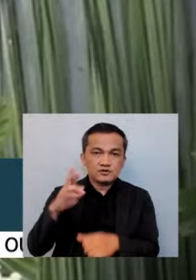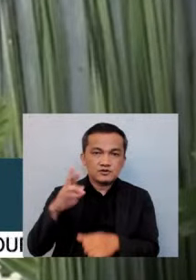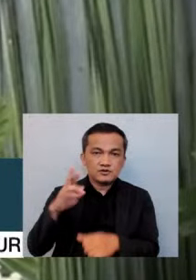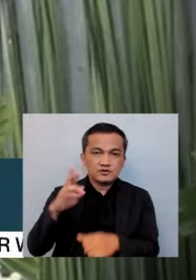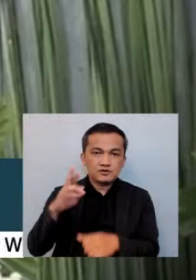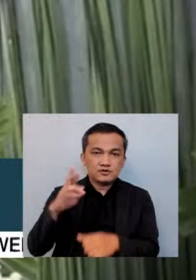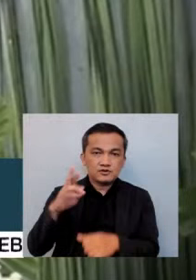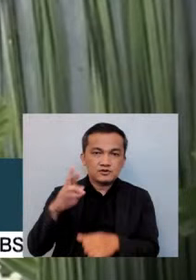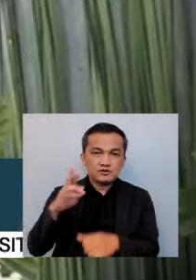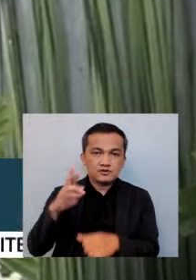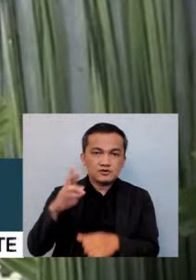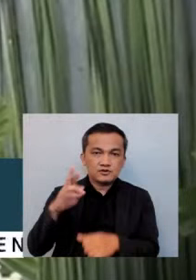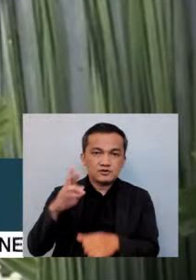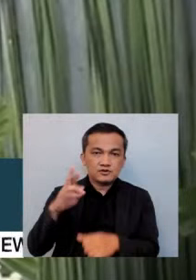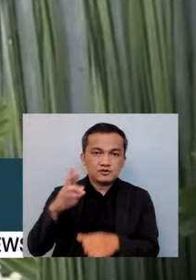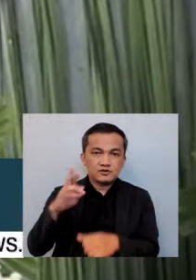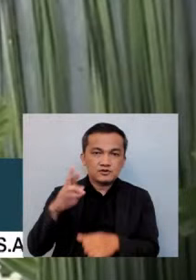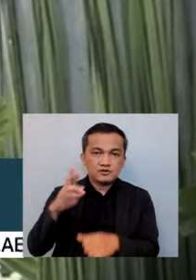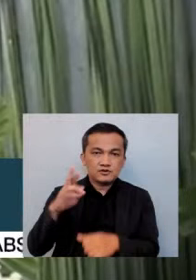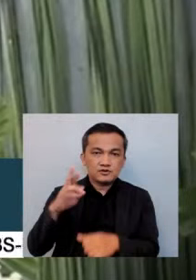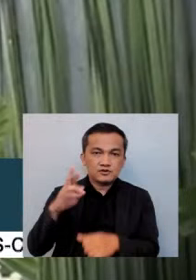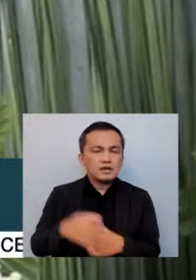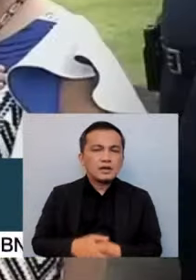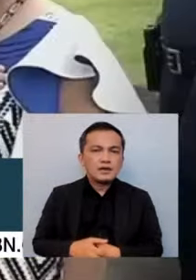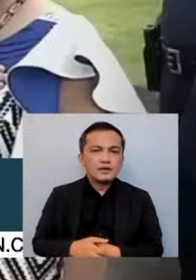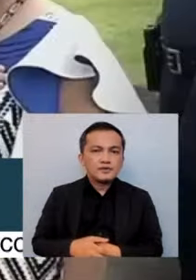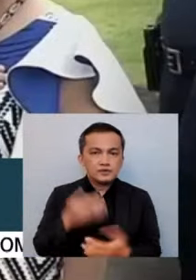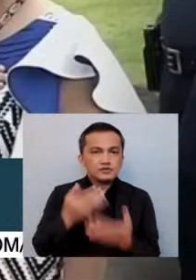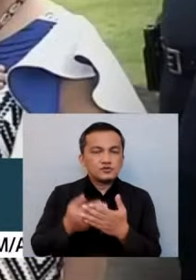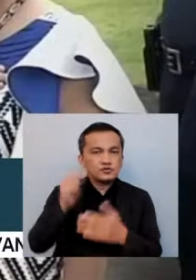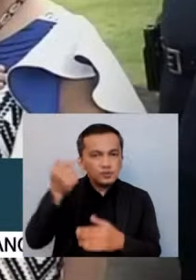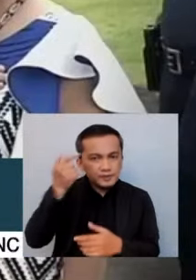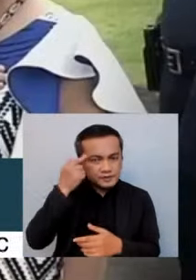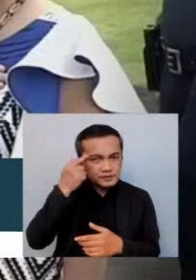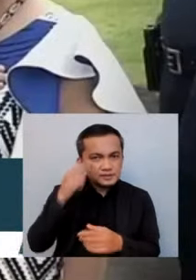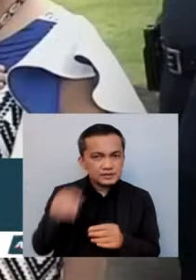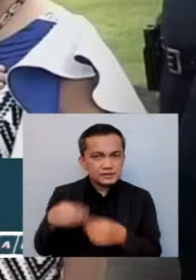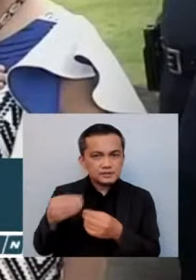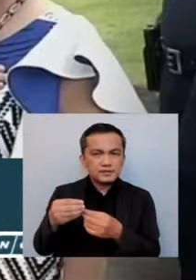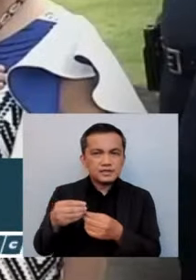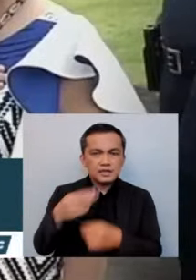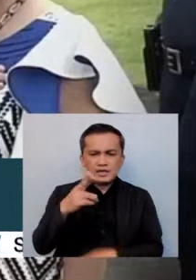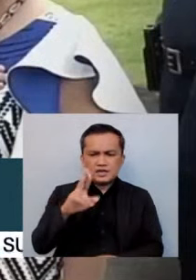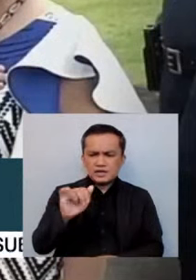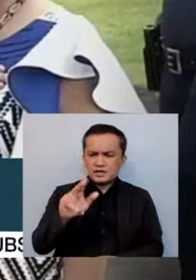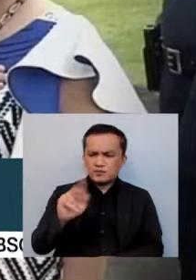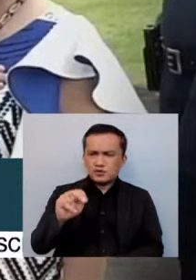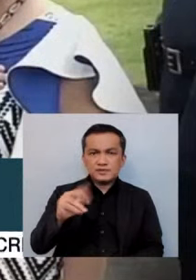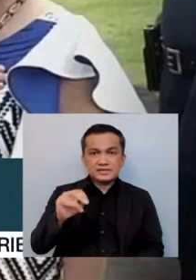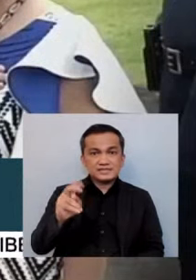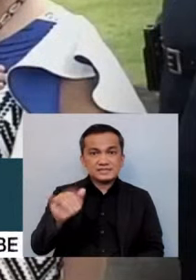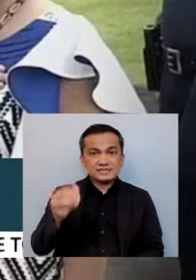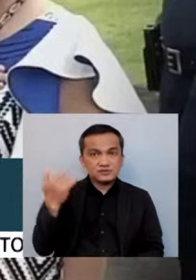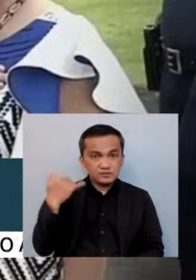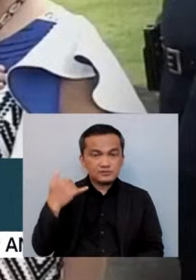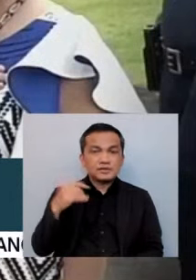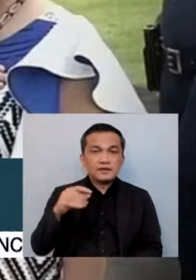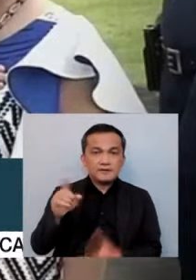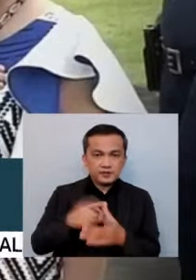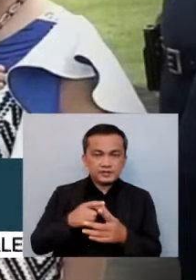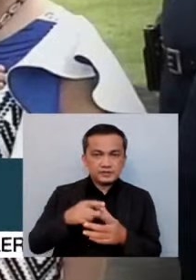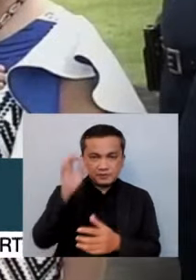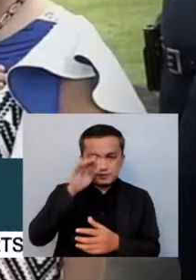for poverty alleviation and good governance that earned him a Ramon Magsaysay Award in 2000. He was the first Filipino mayor to receive